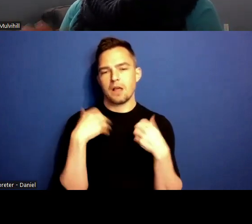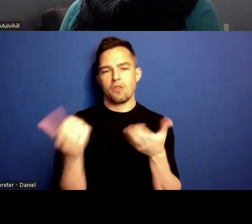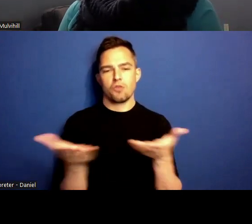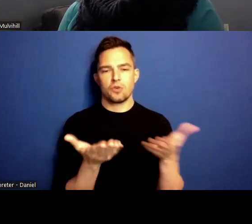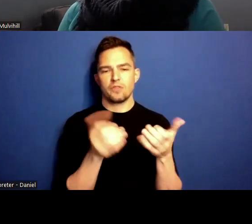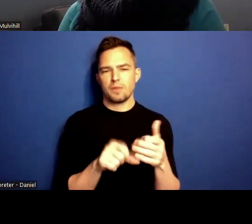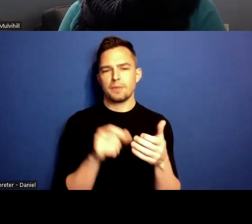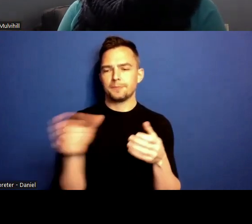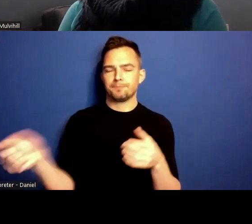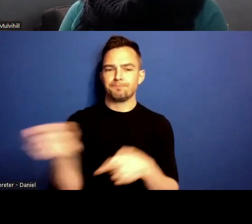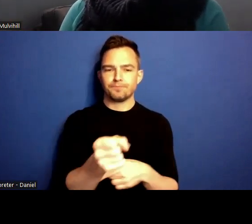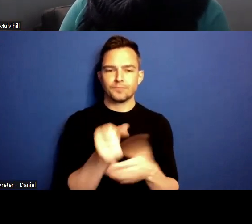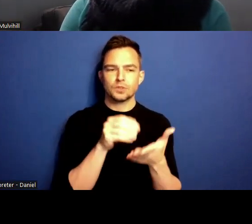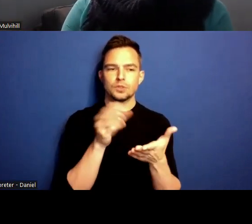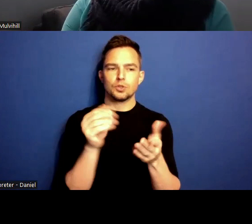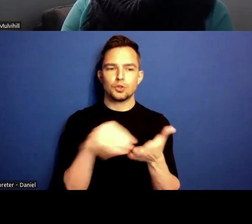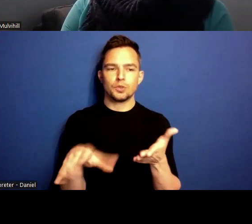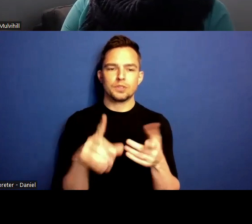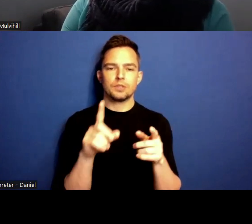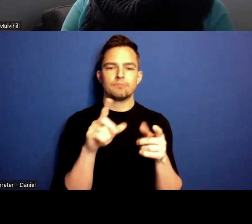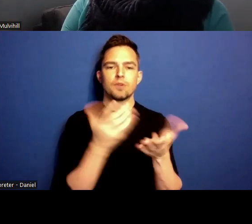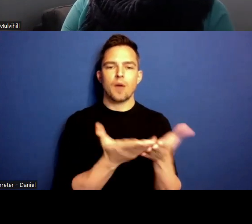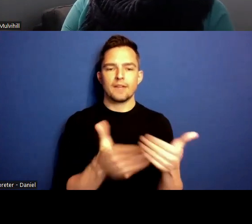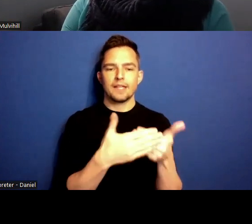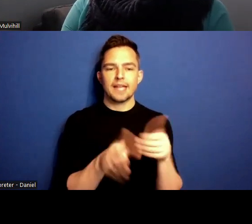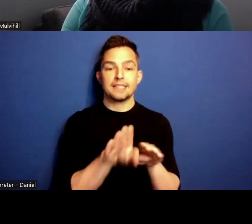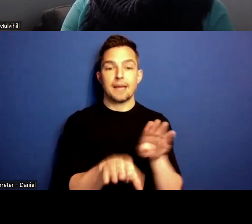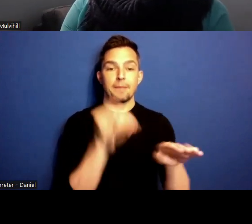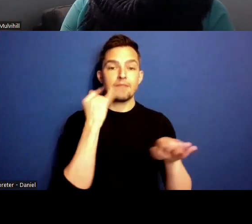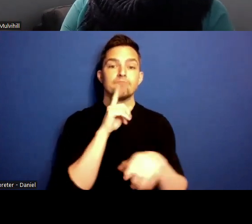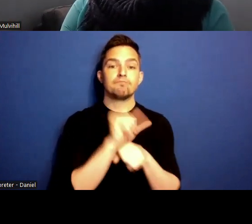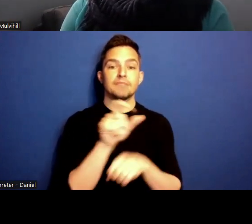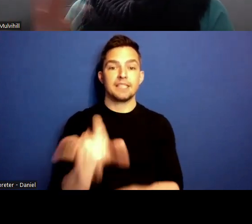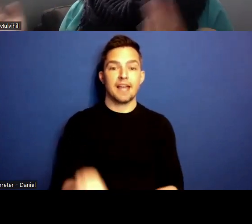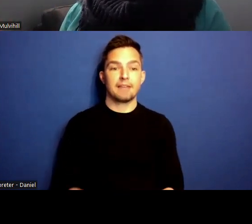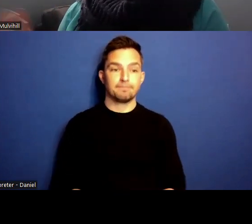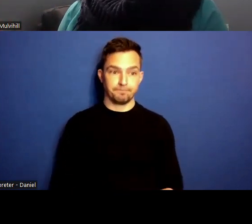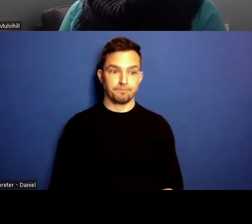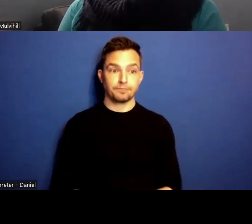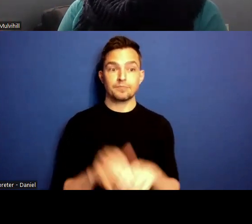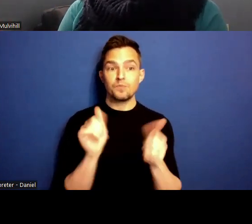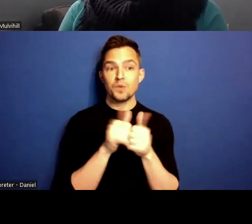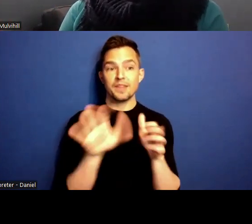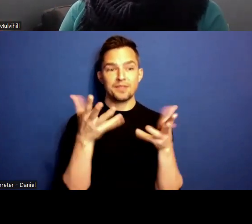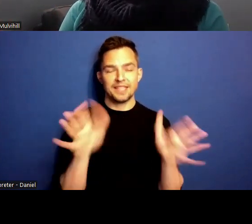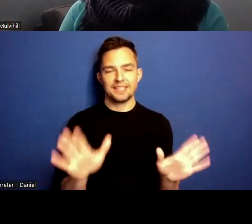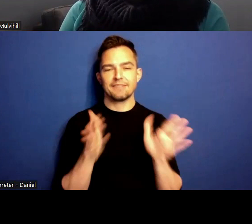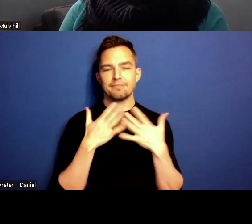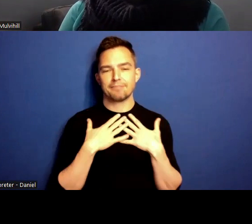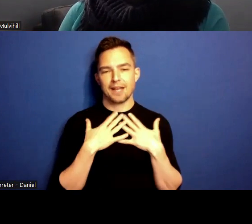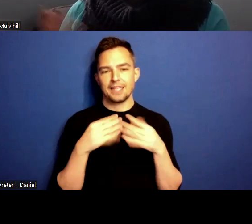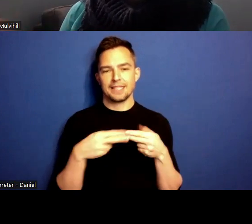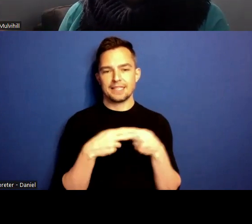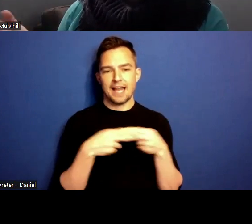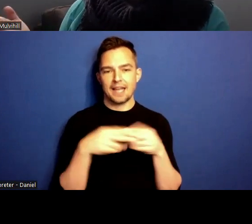get a student to that next step if they really needed that. And with that was the end of my slides.